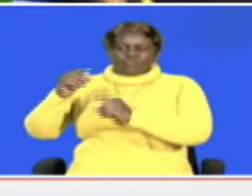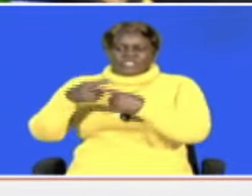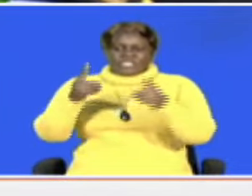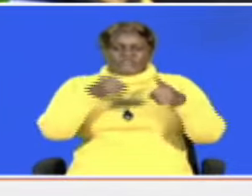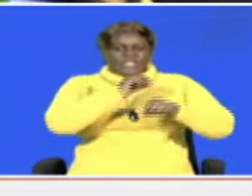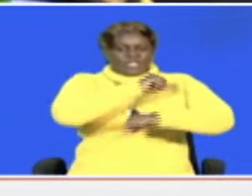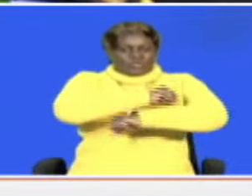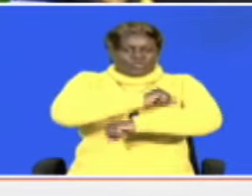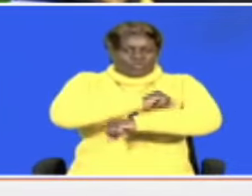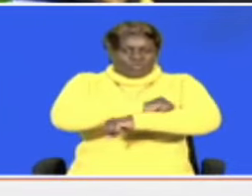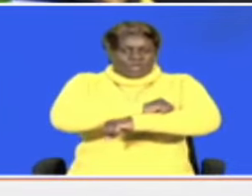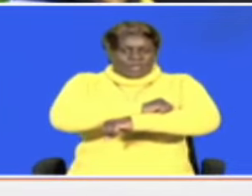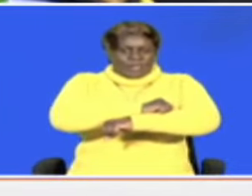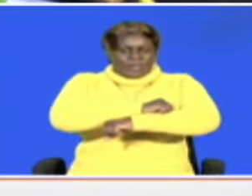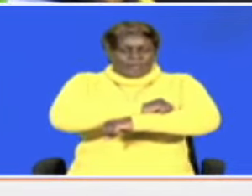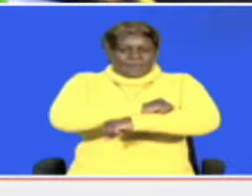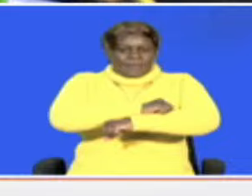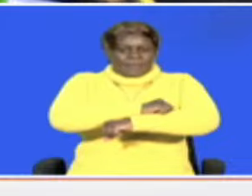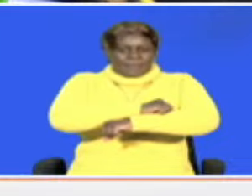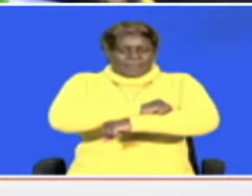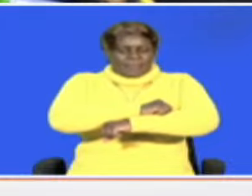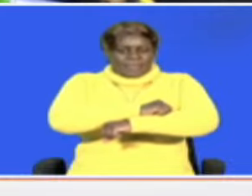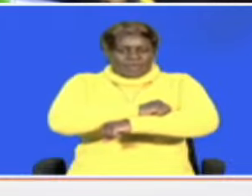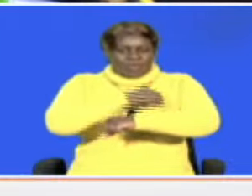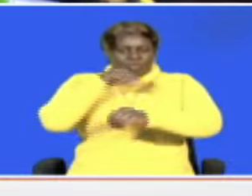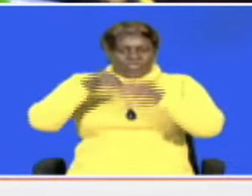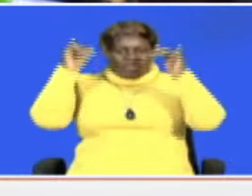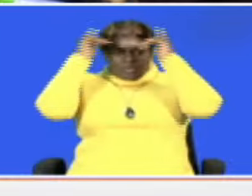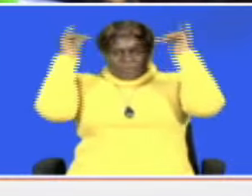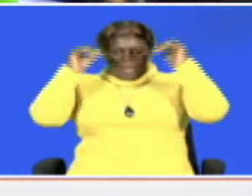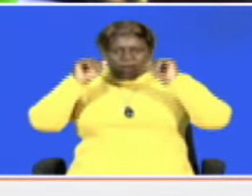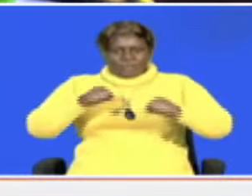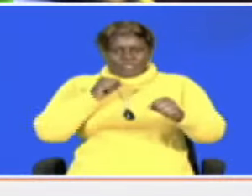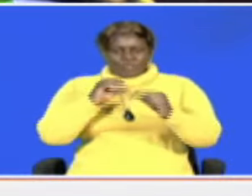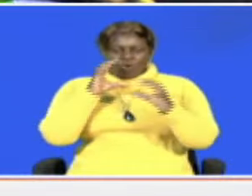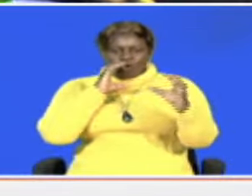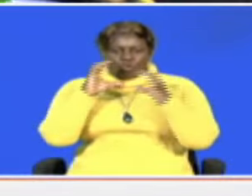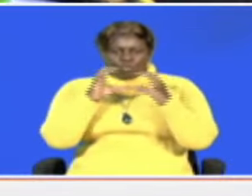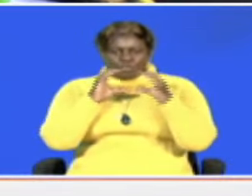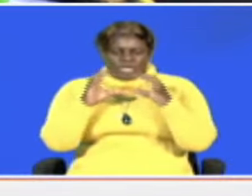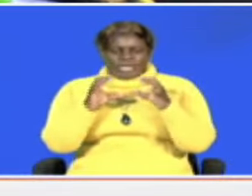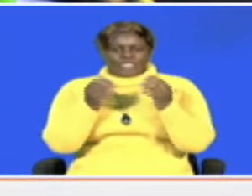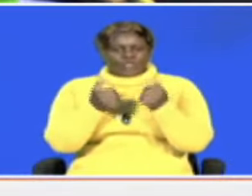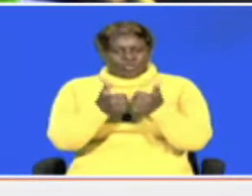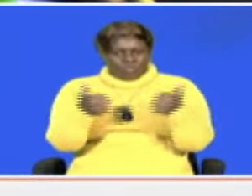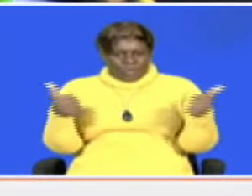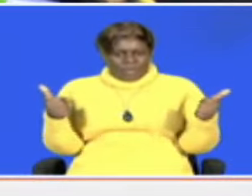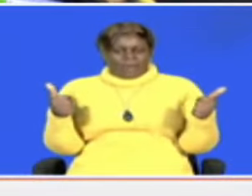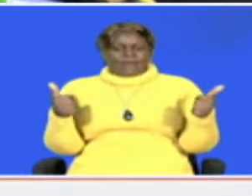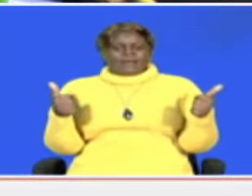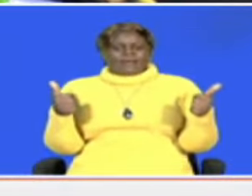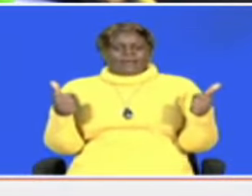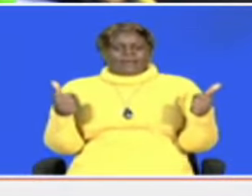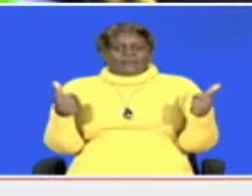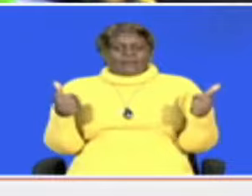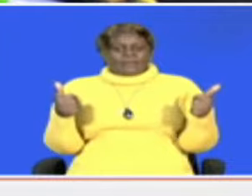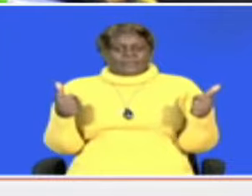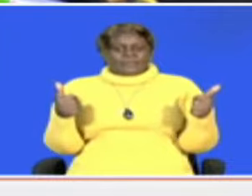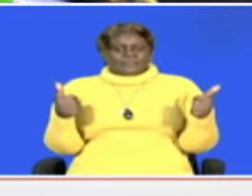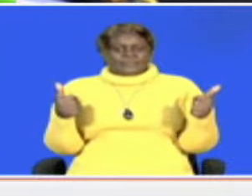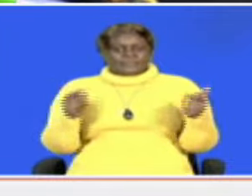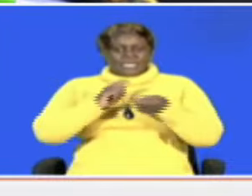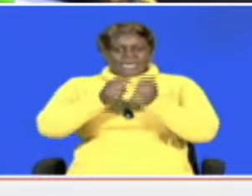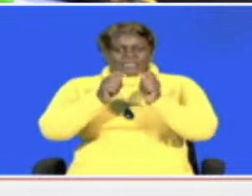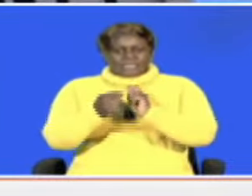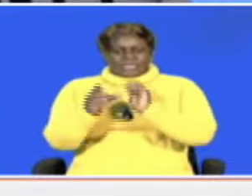at Kalobeye or Kakuma within the camp, they are able to transit smoothly and be able to quickly adjust